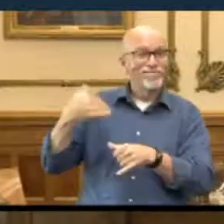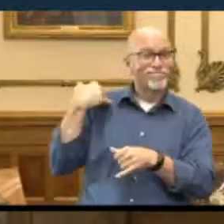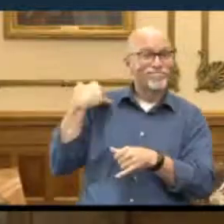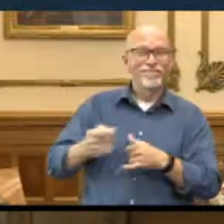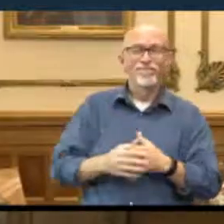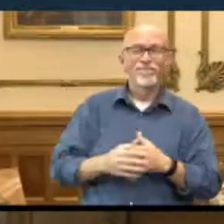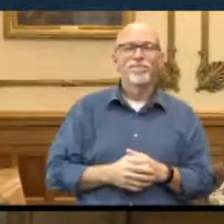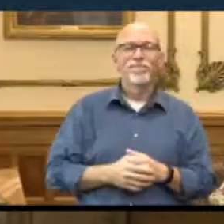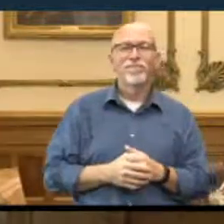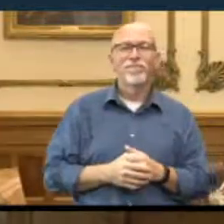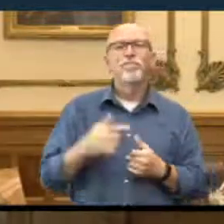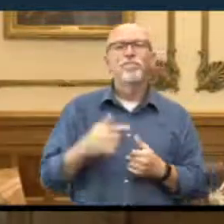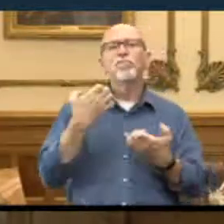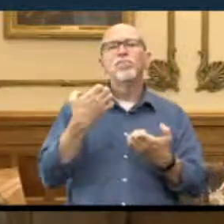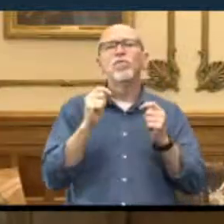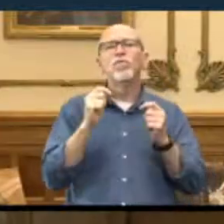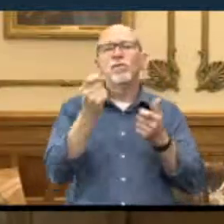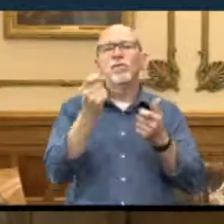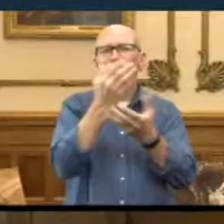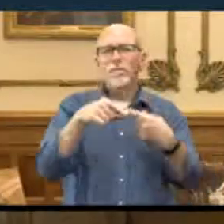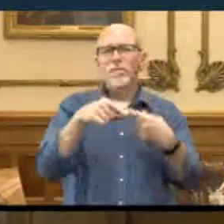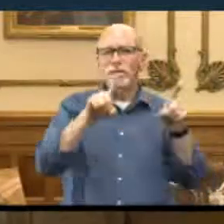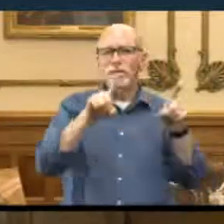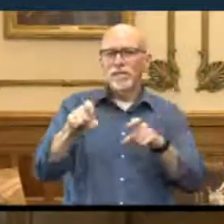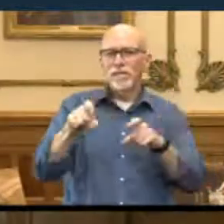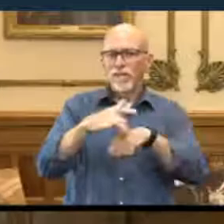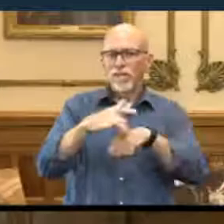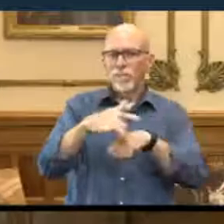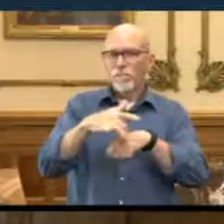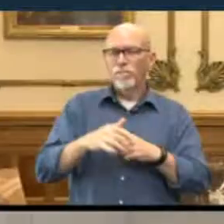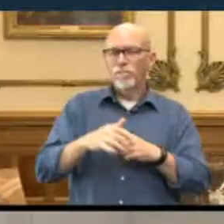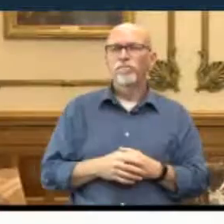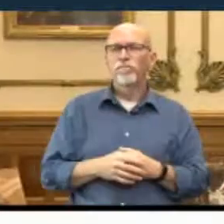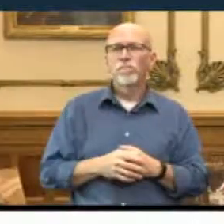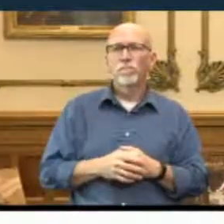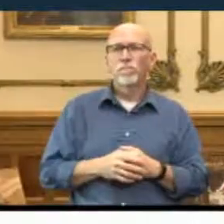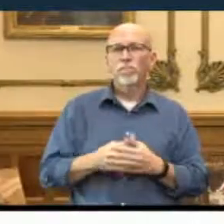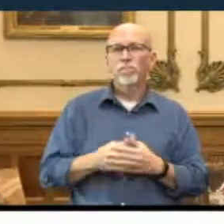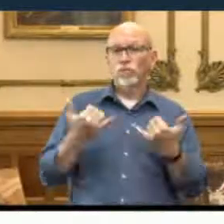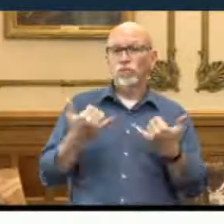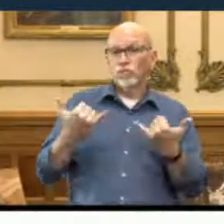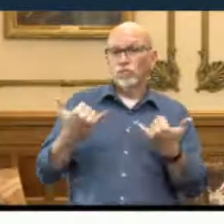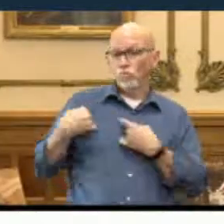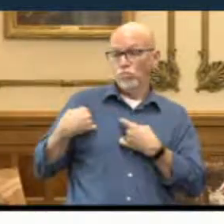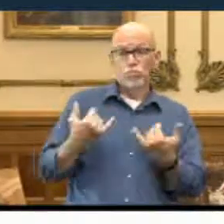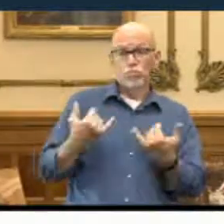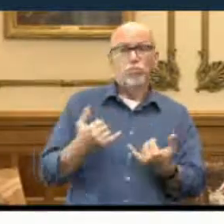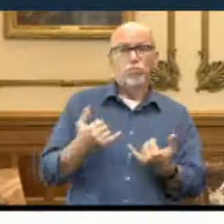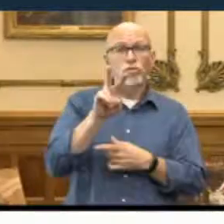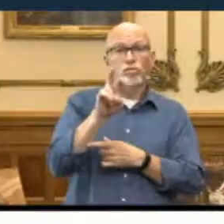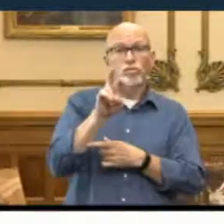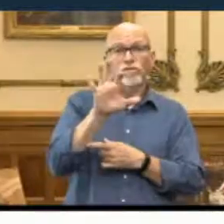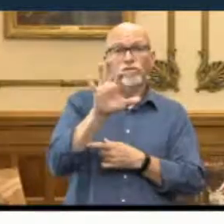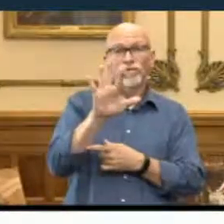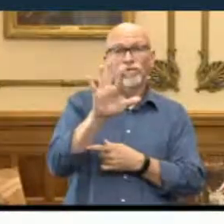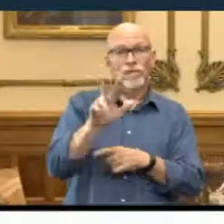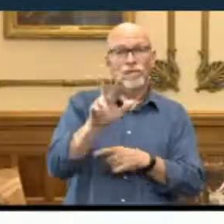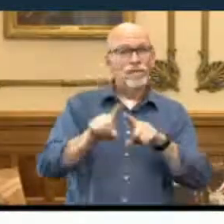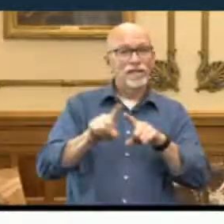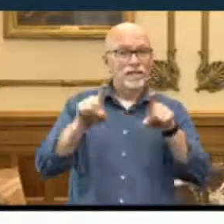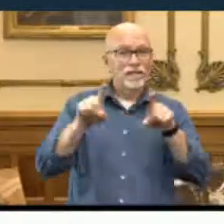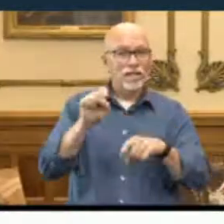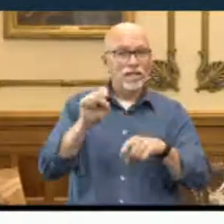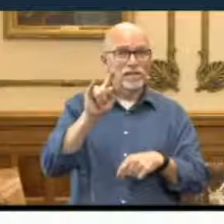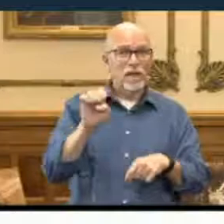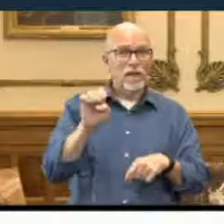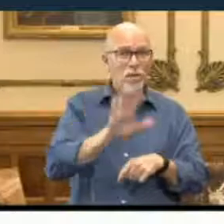I also want to provide a brief update on testing availability. As of today, we're showing 253 testing sites